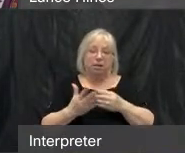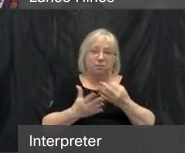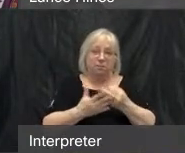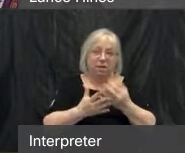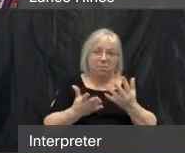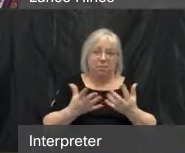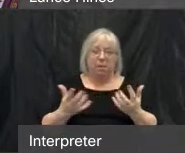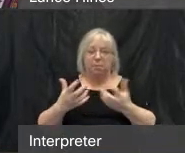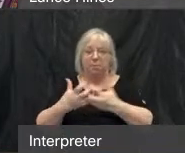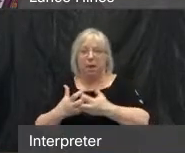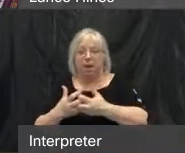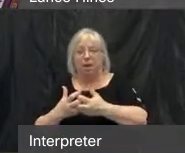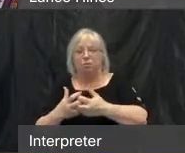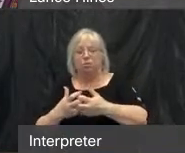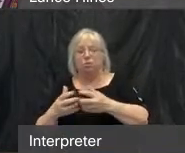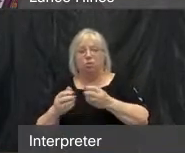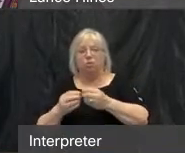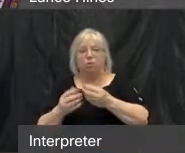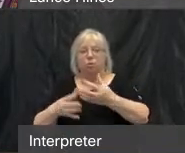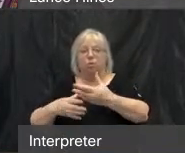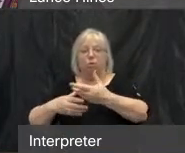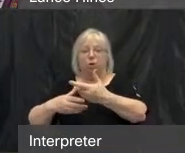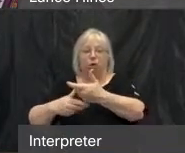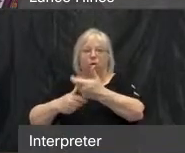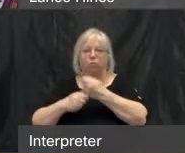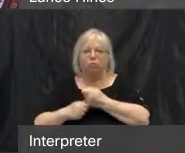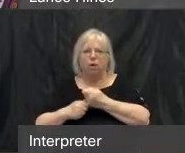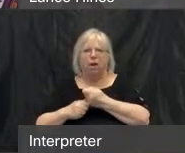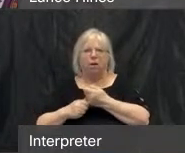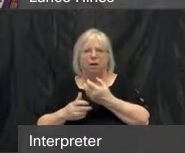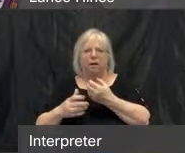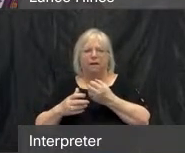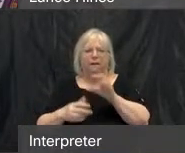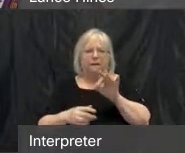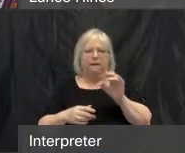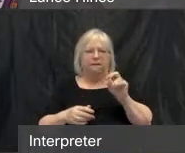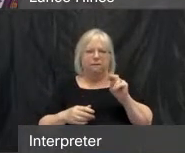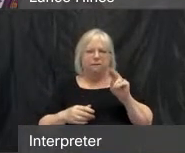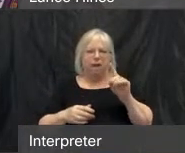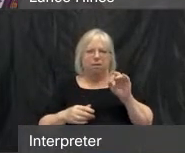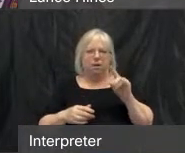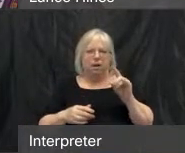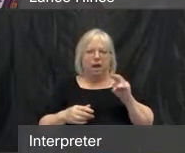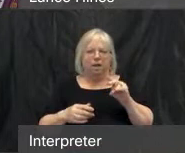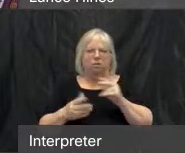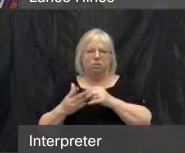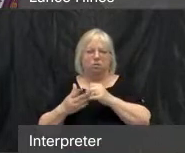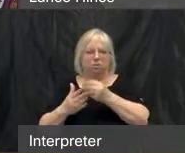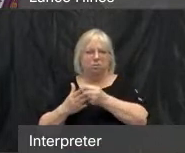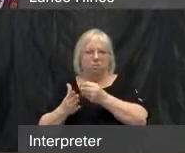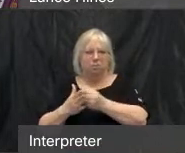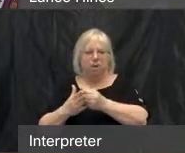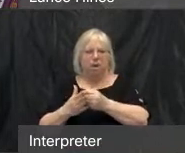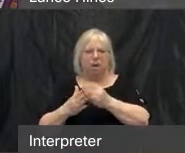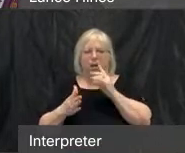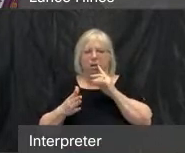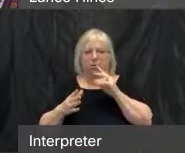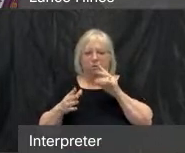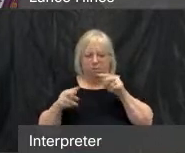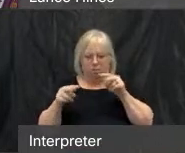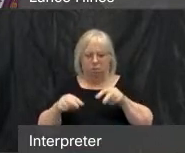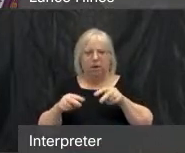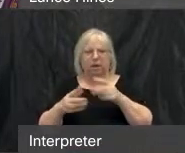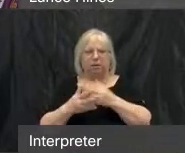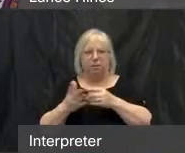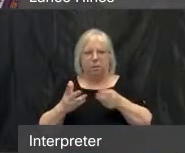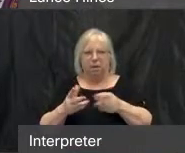that nonprofit to attract foundation funding that address these issues and areas that we're talking about, because there are national